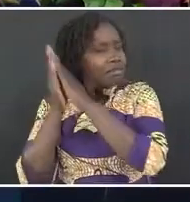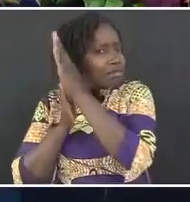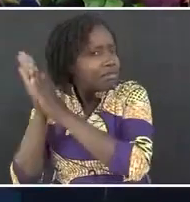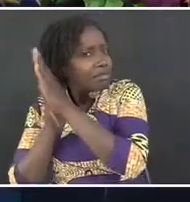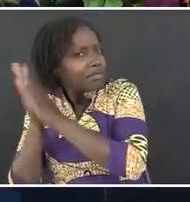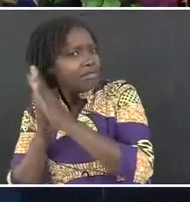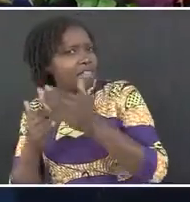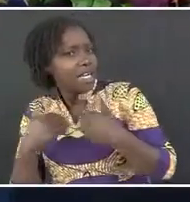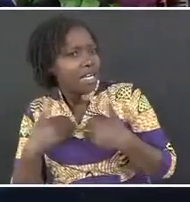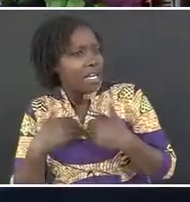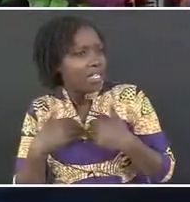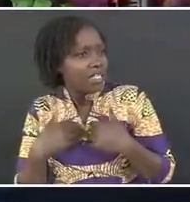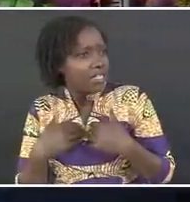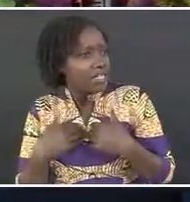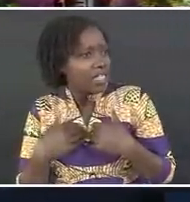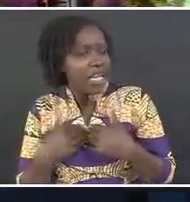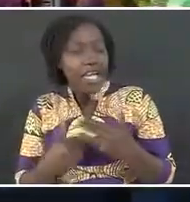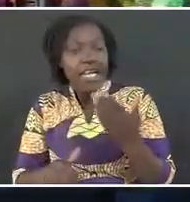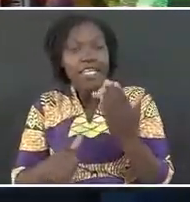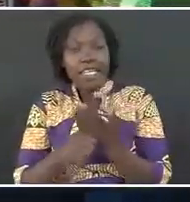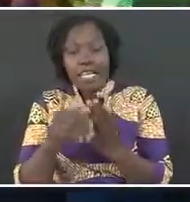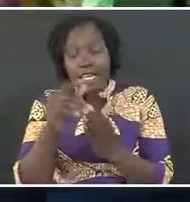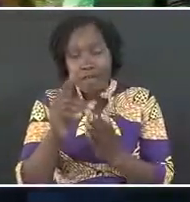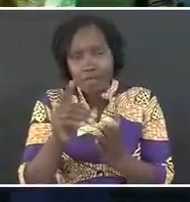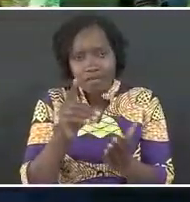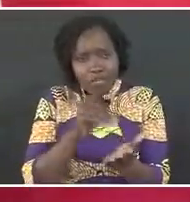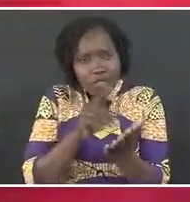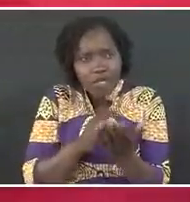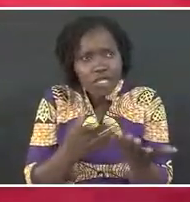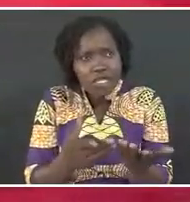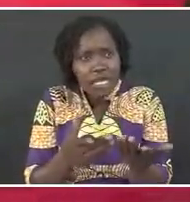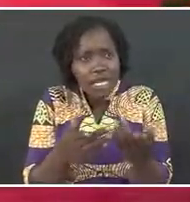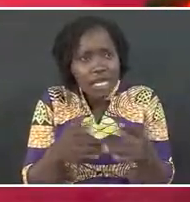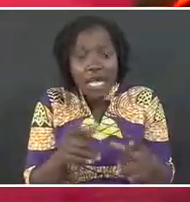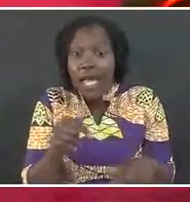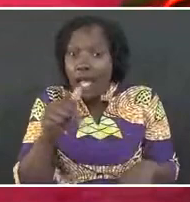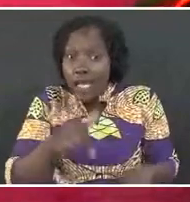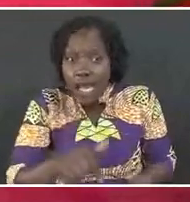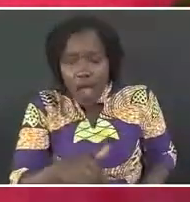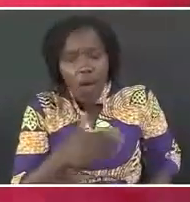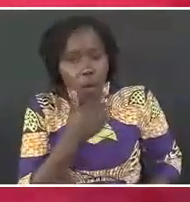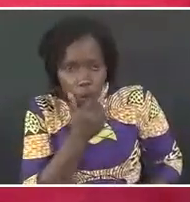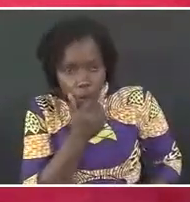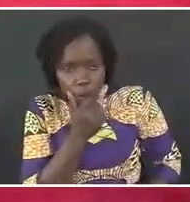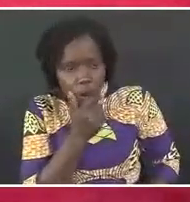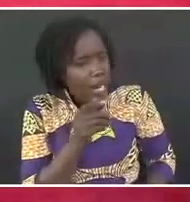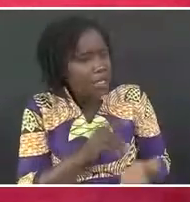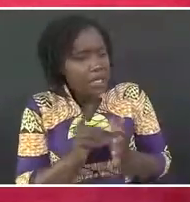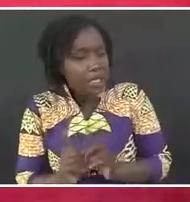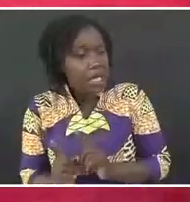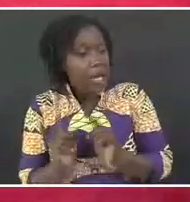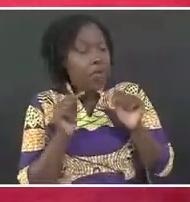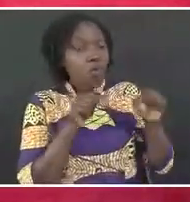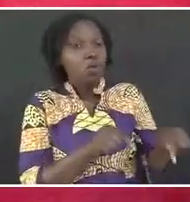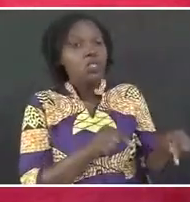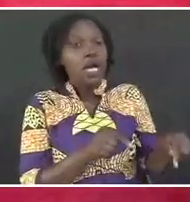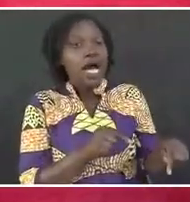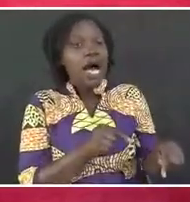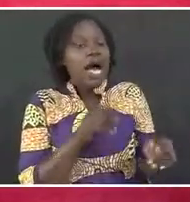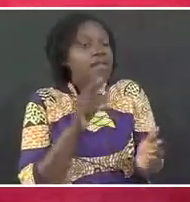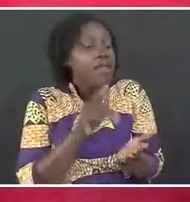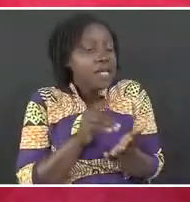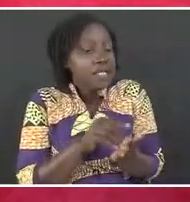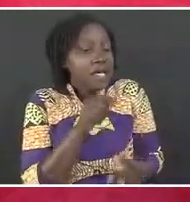was alikuwa anaitwa daktari. And people are like, leo mpaka daktari ameenda. And the daktari